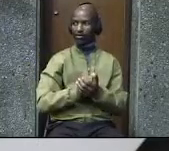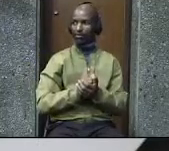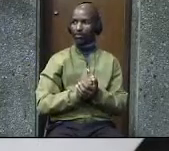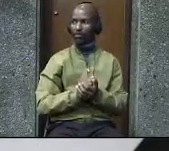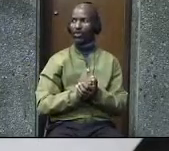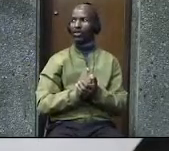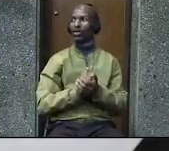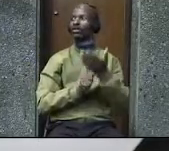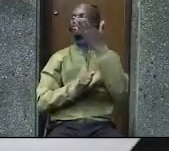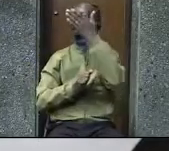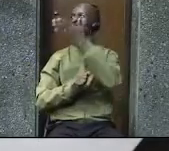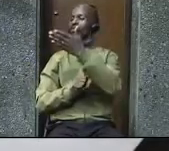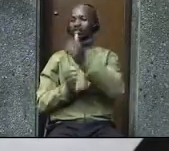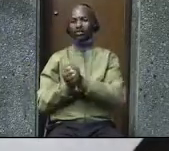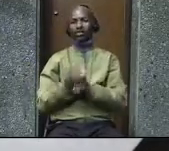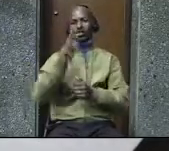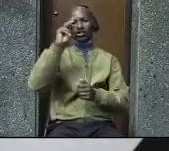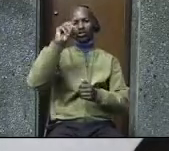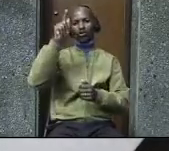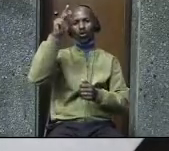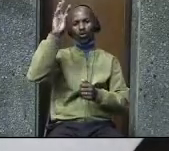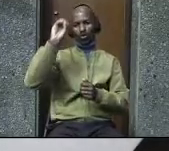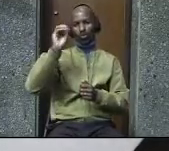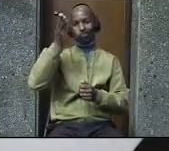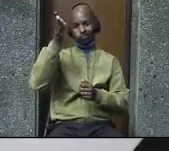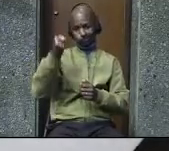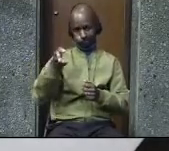Oh, there she is, next to Ntate Mullo there.